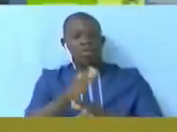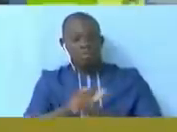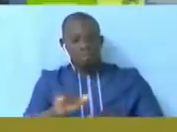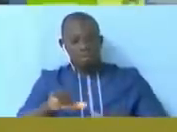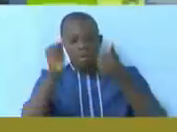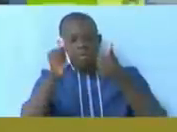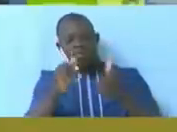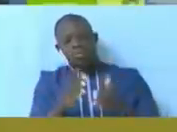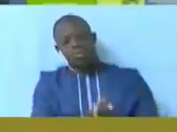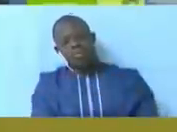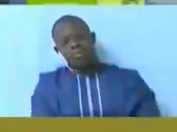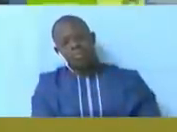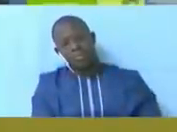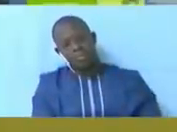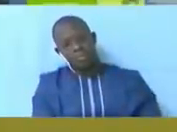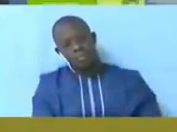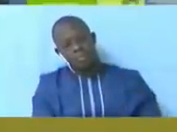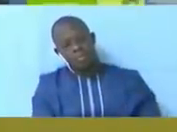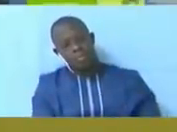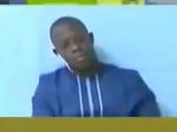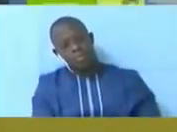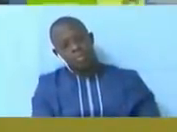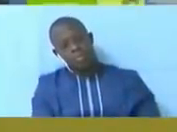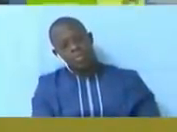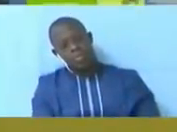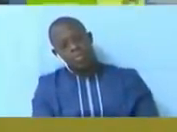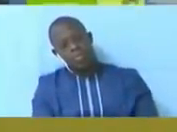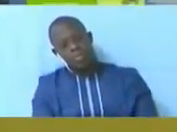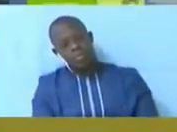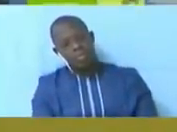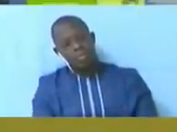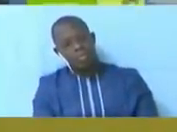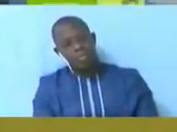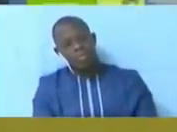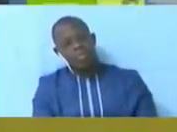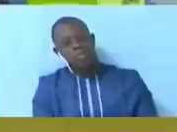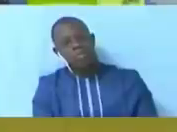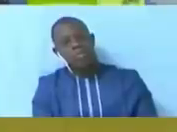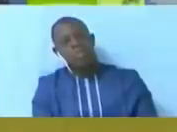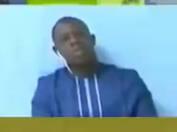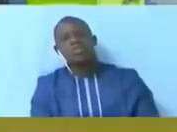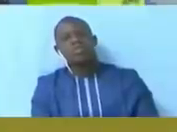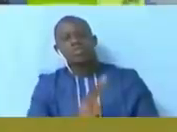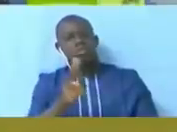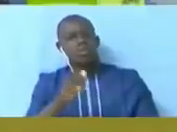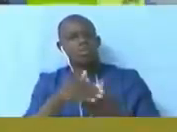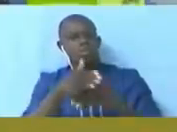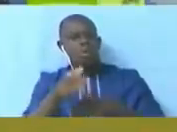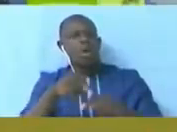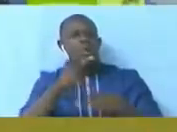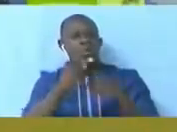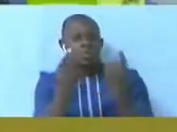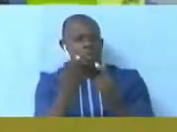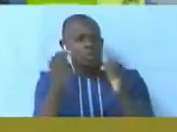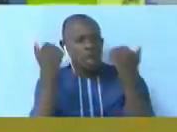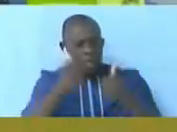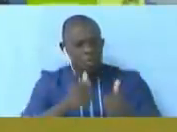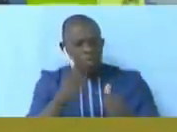I'm not very sure, but I have a feeling that there was an amendment that came. I have to